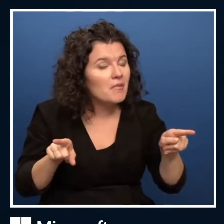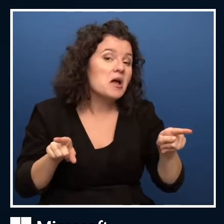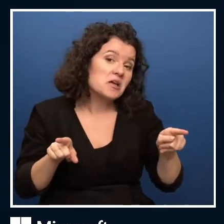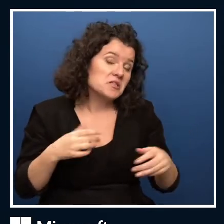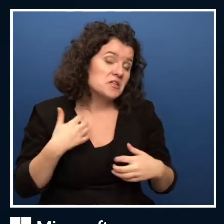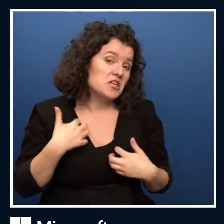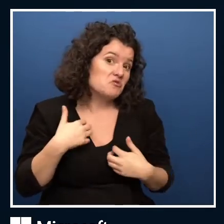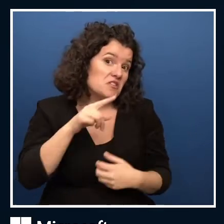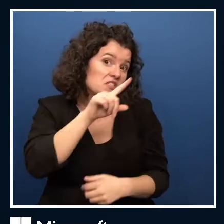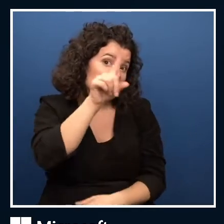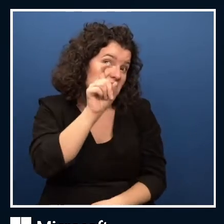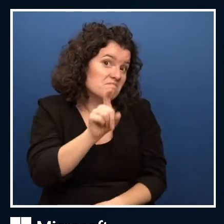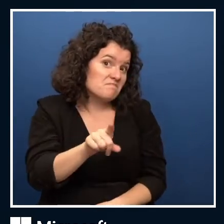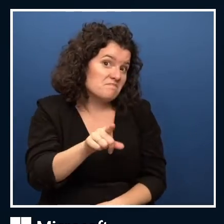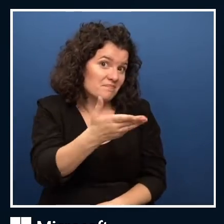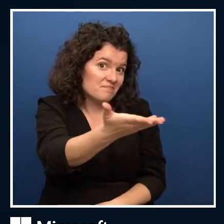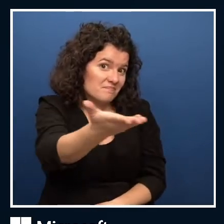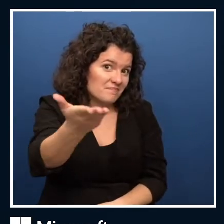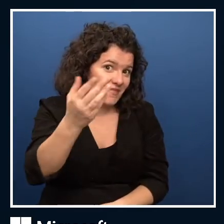practice.